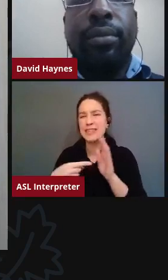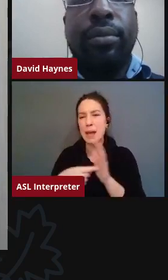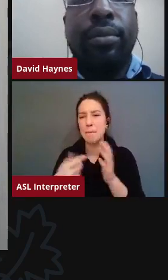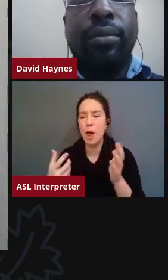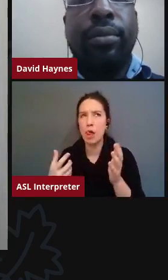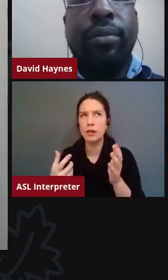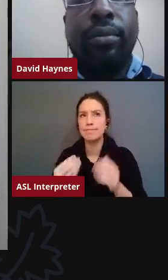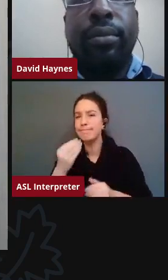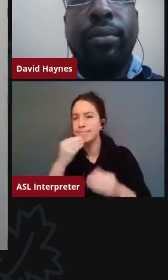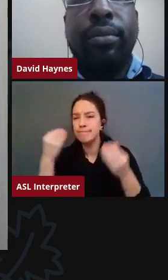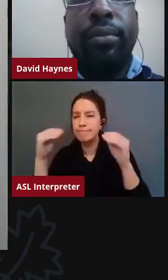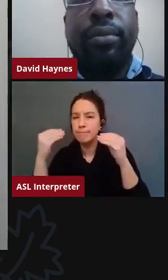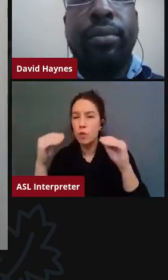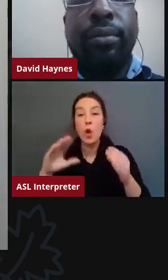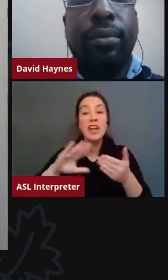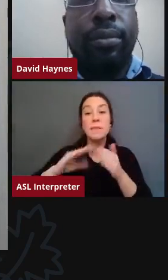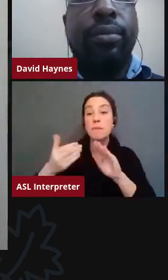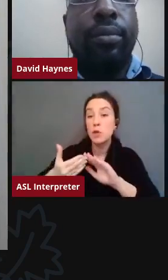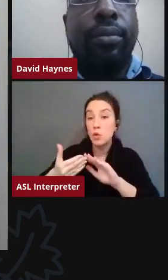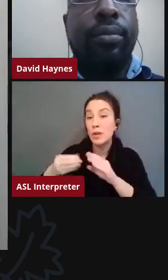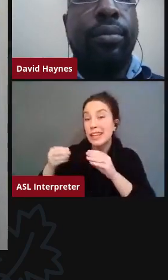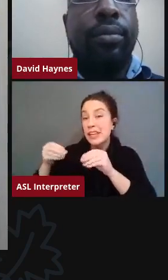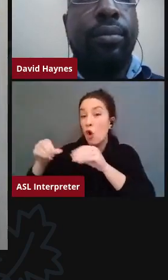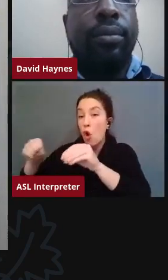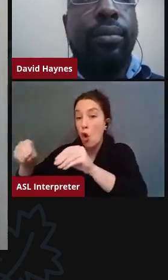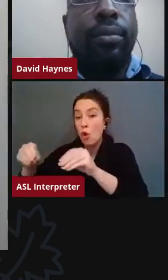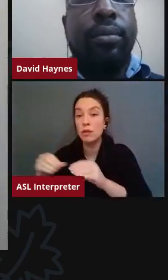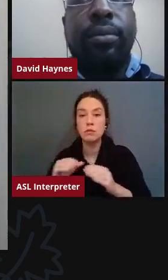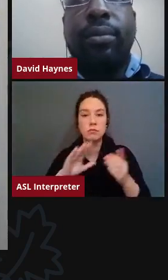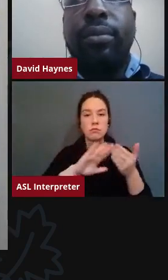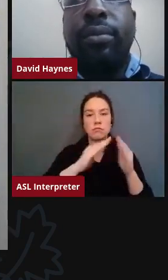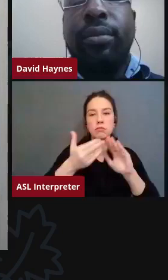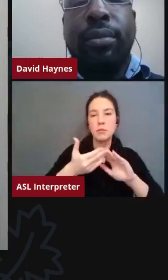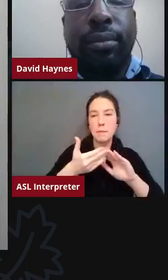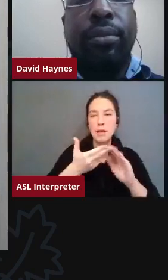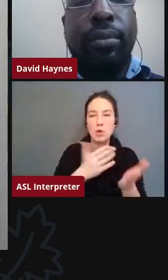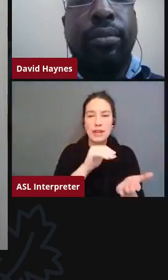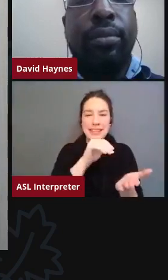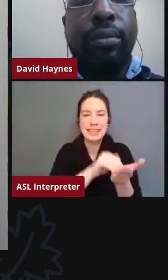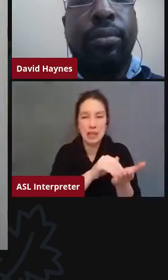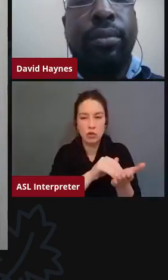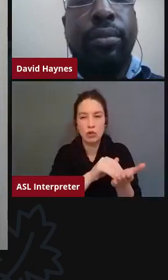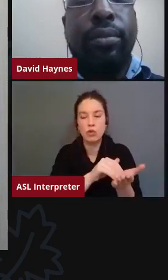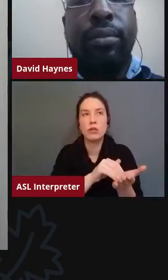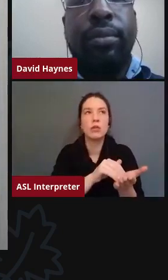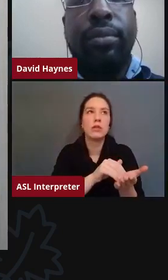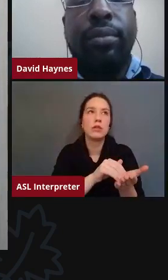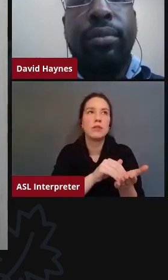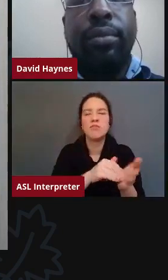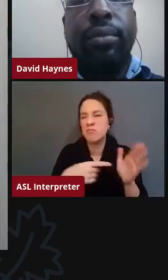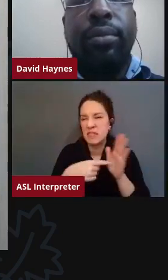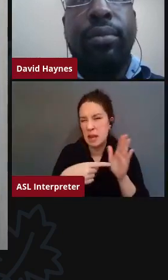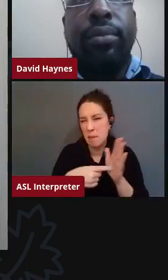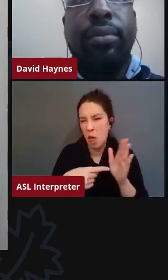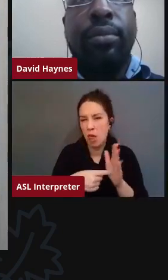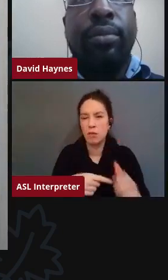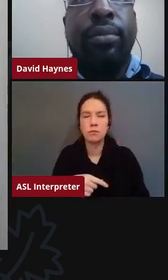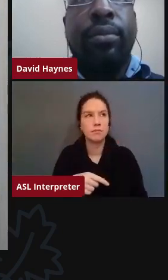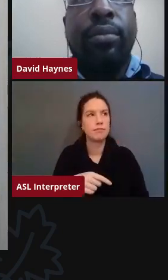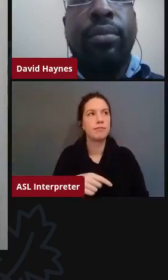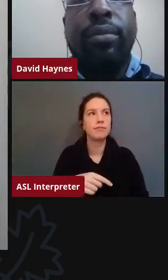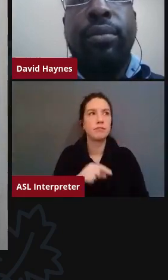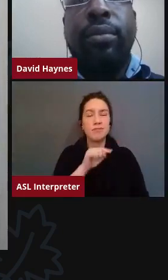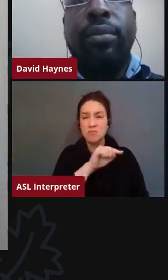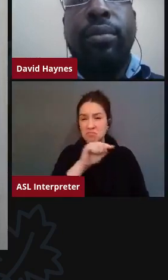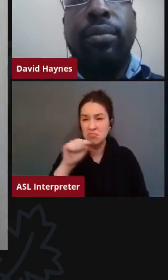or community gardens, community centers, entertainment, and all of that? Would you say that this would help with